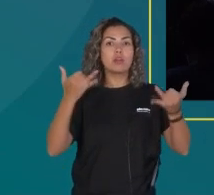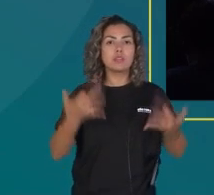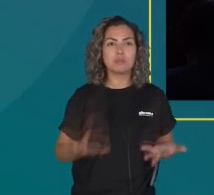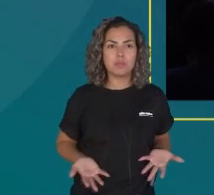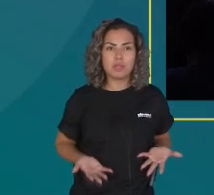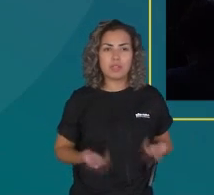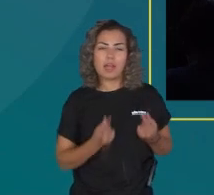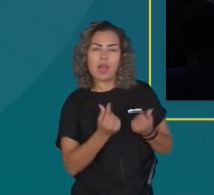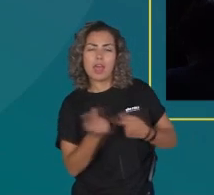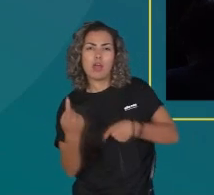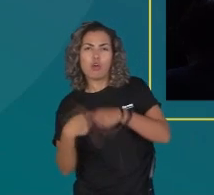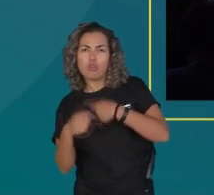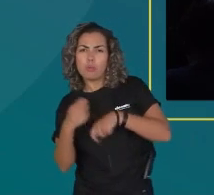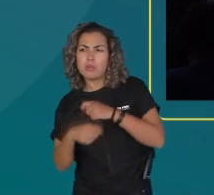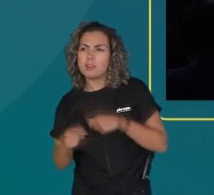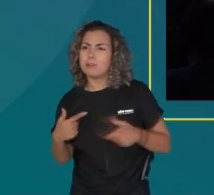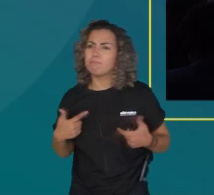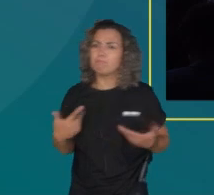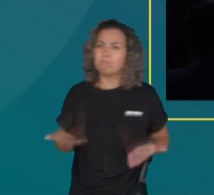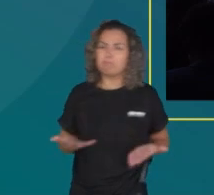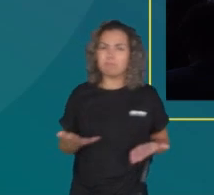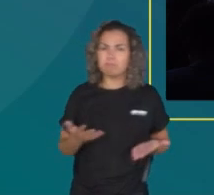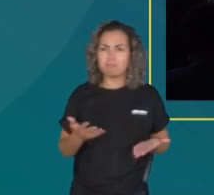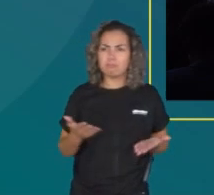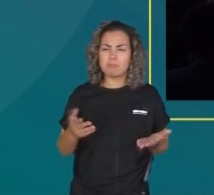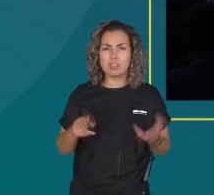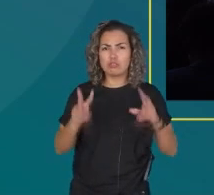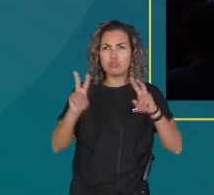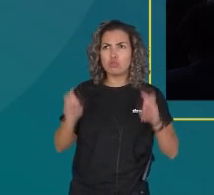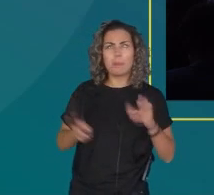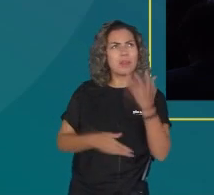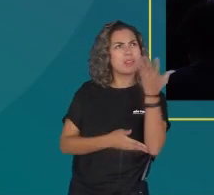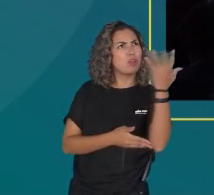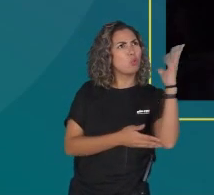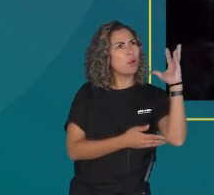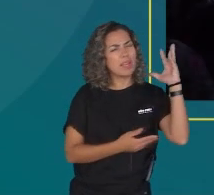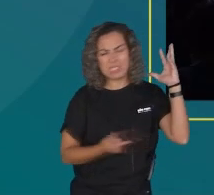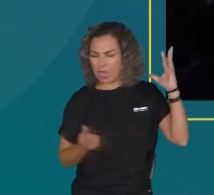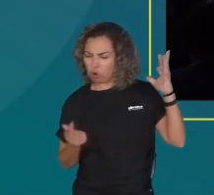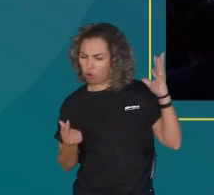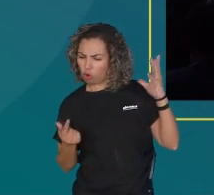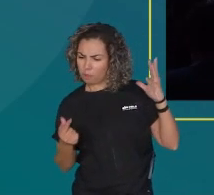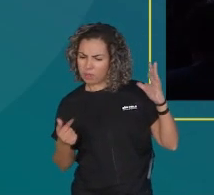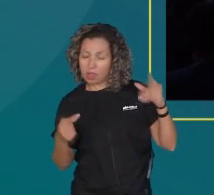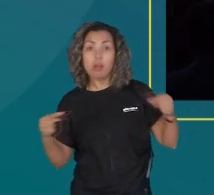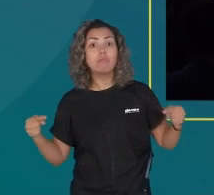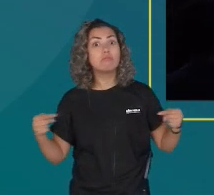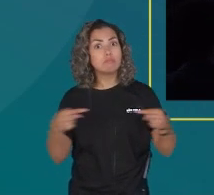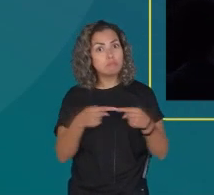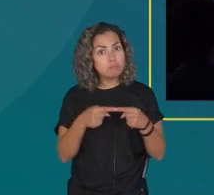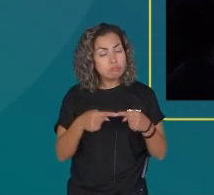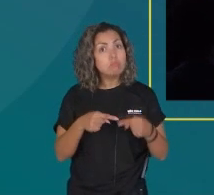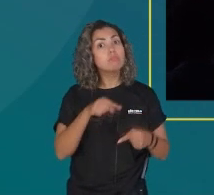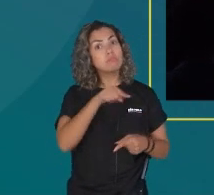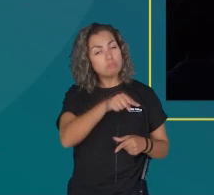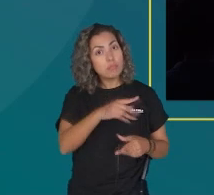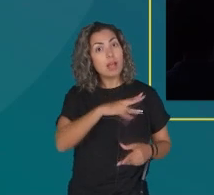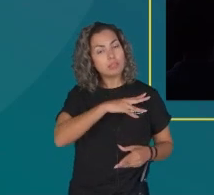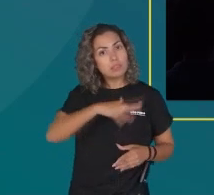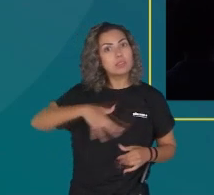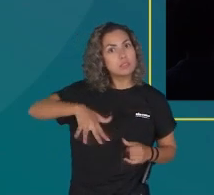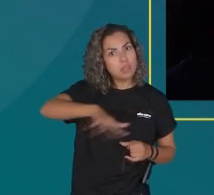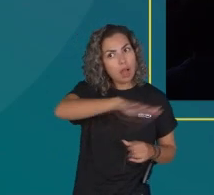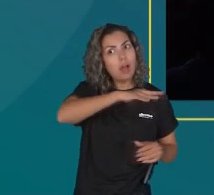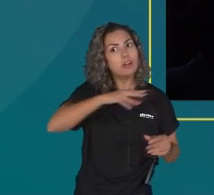about nature. And now we see our cities have deeply engaged with this topic, and they're making the argument for investing in